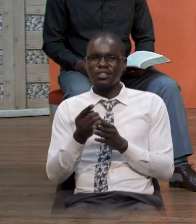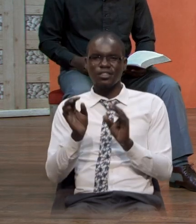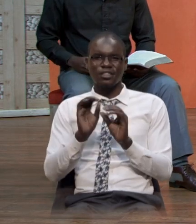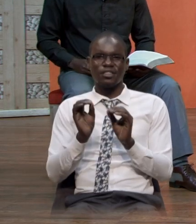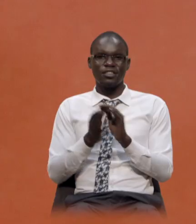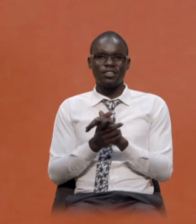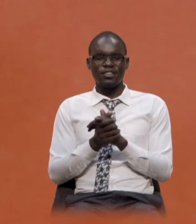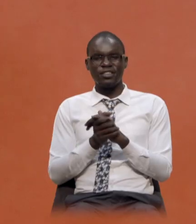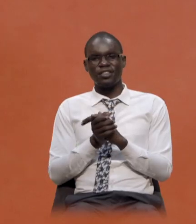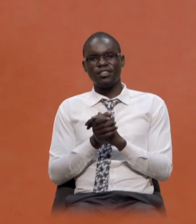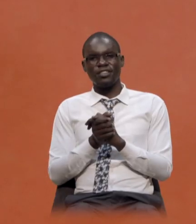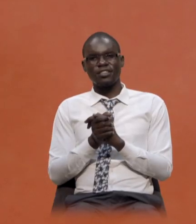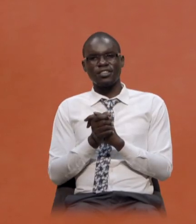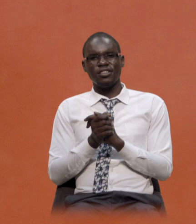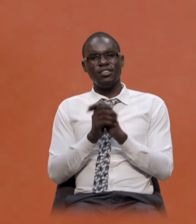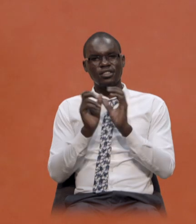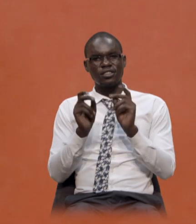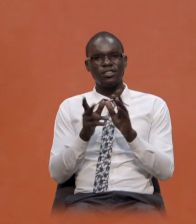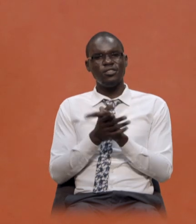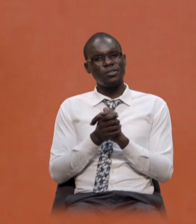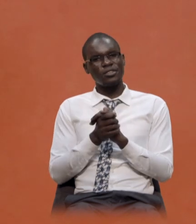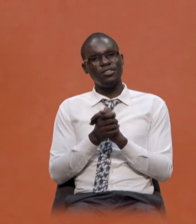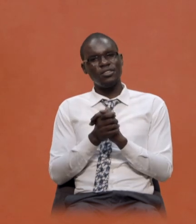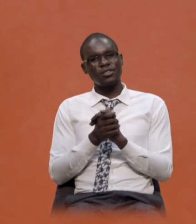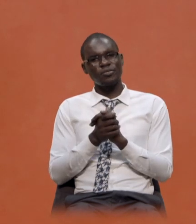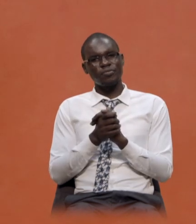verse, please. Okay, close your Bibles.